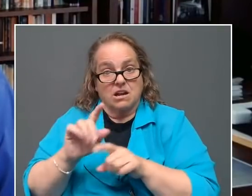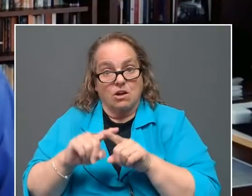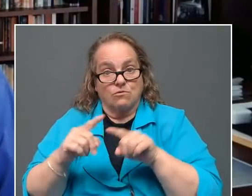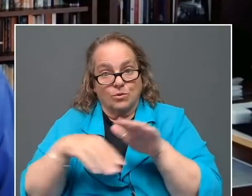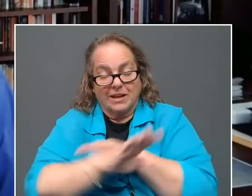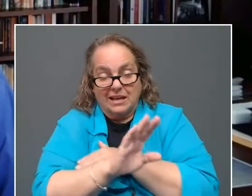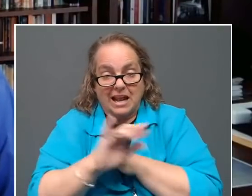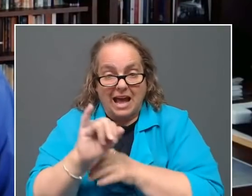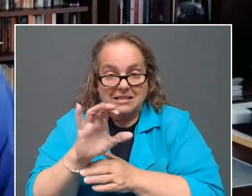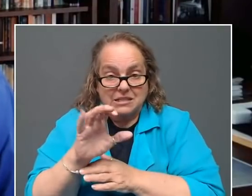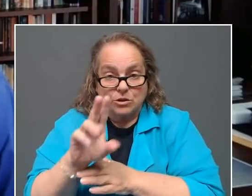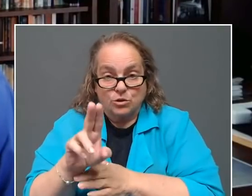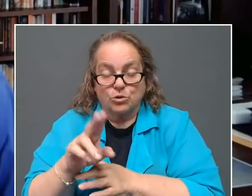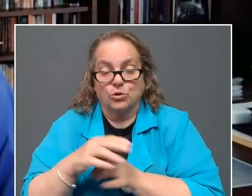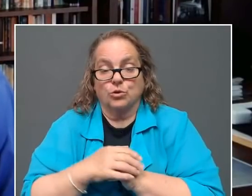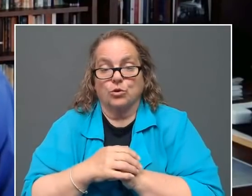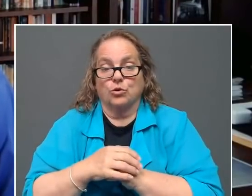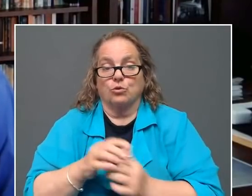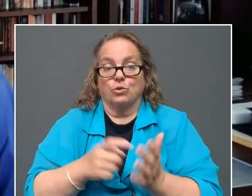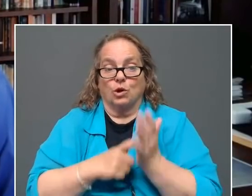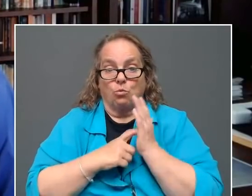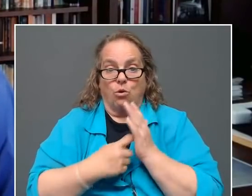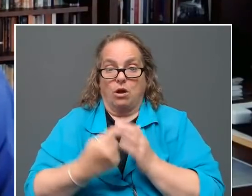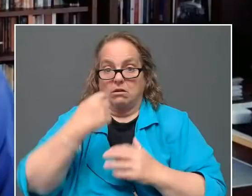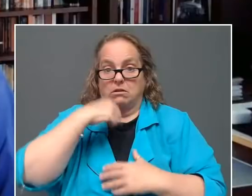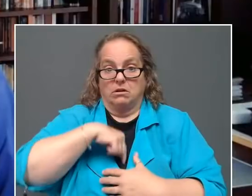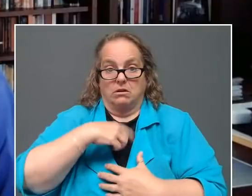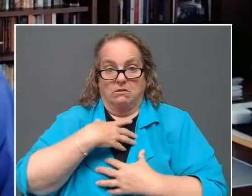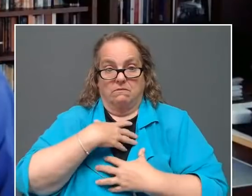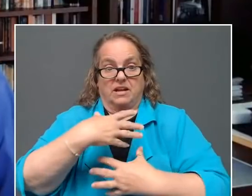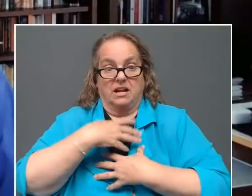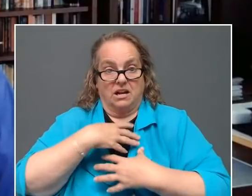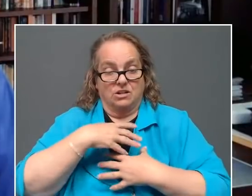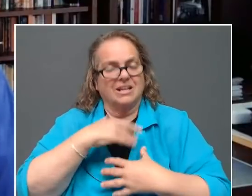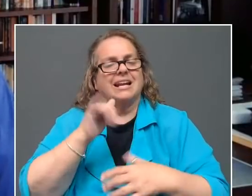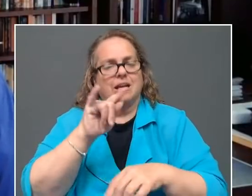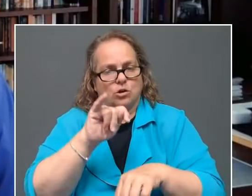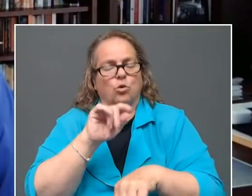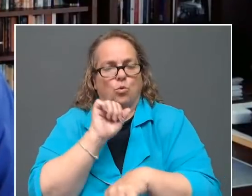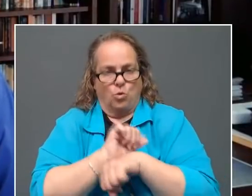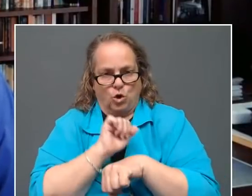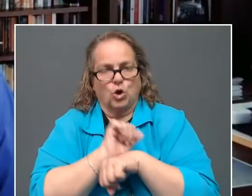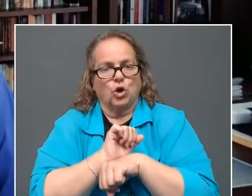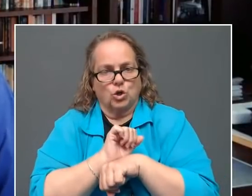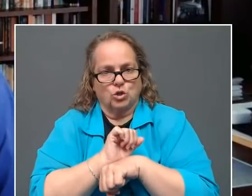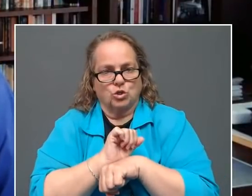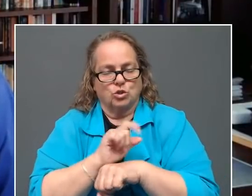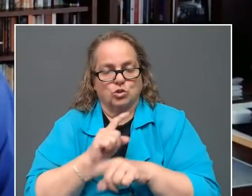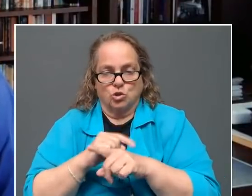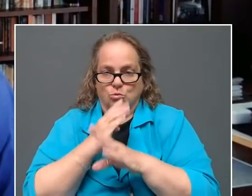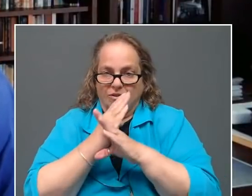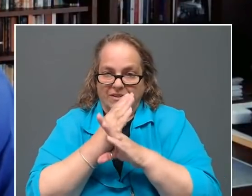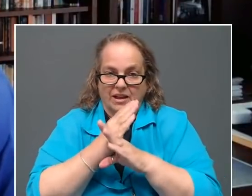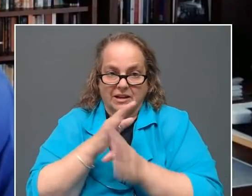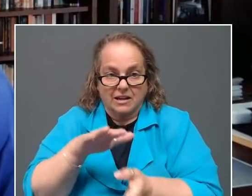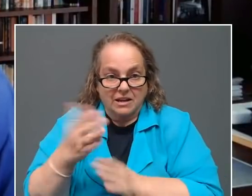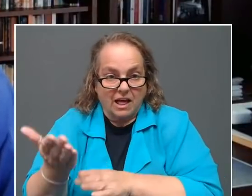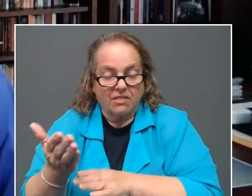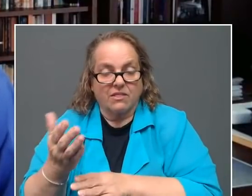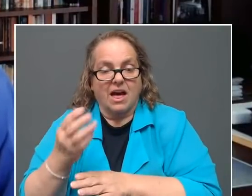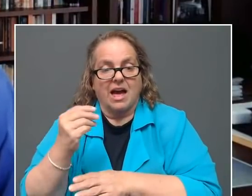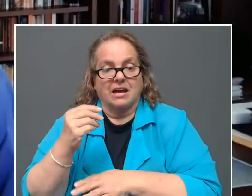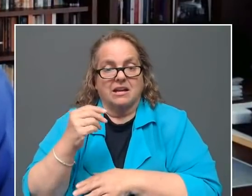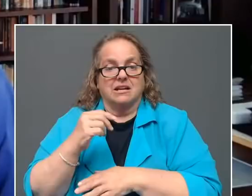require mechanical ventilation. They really work tremendously well to prevent mortality and severe disease.